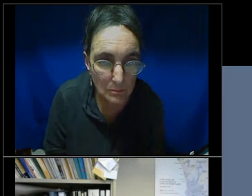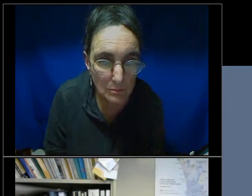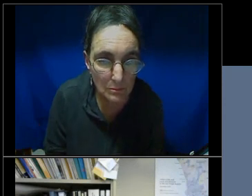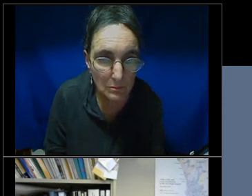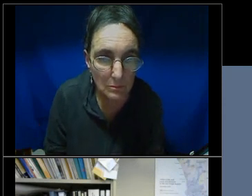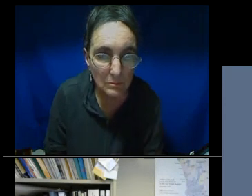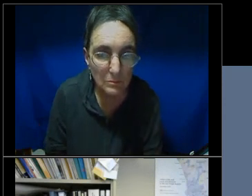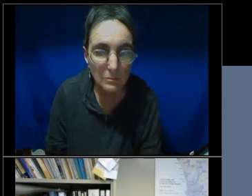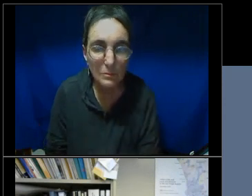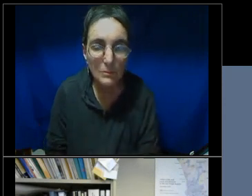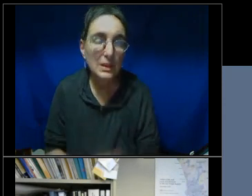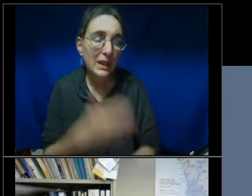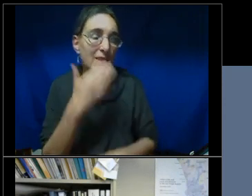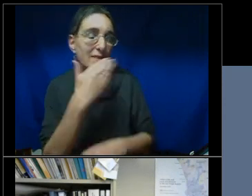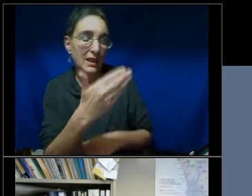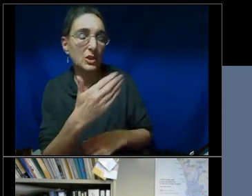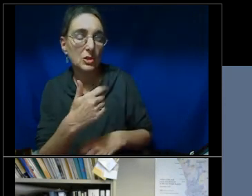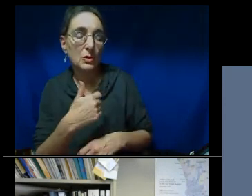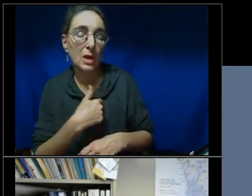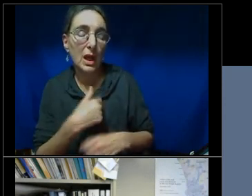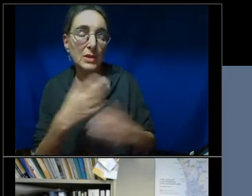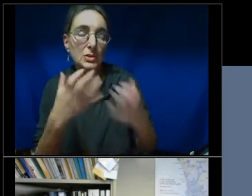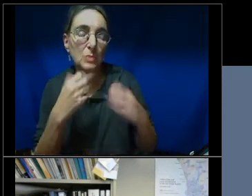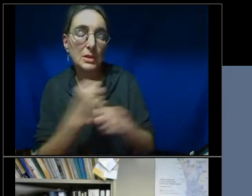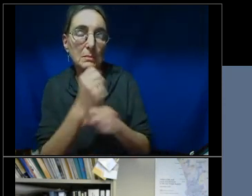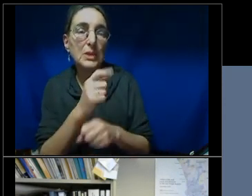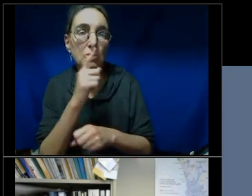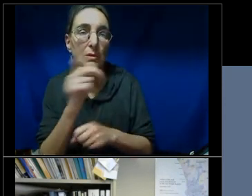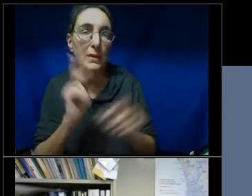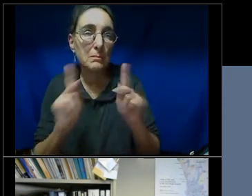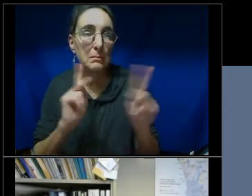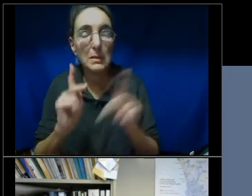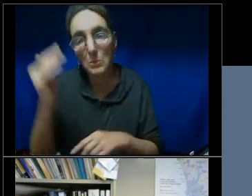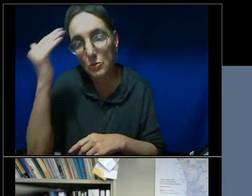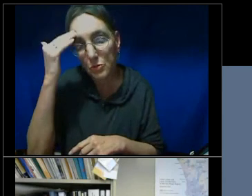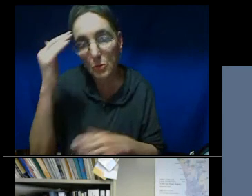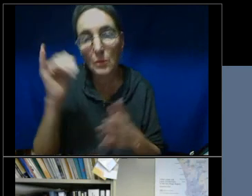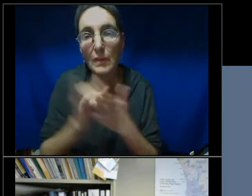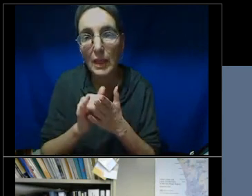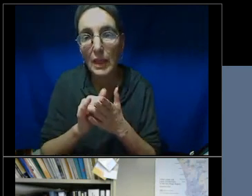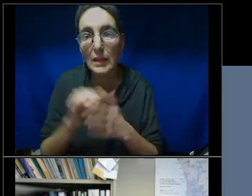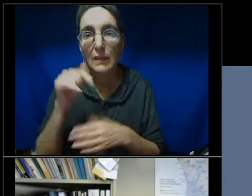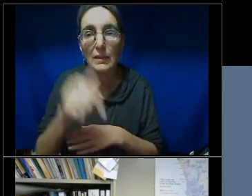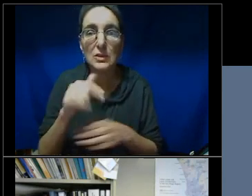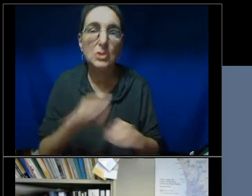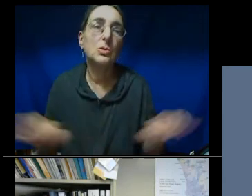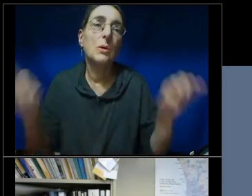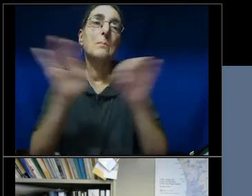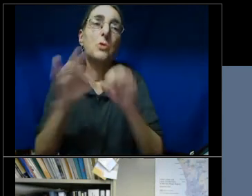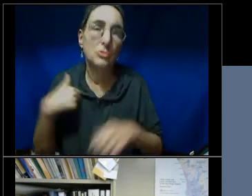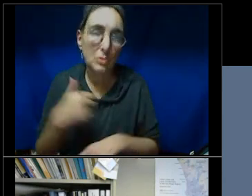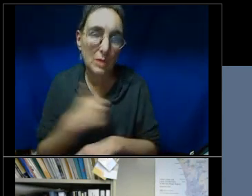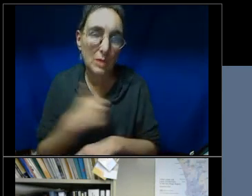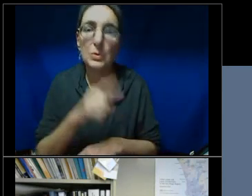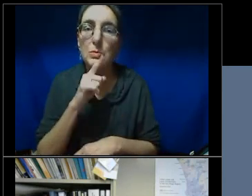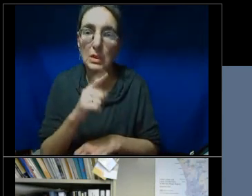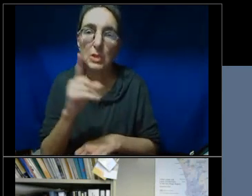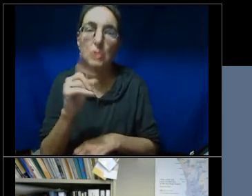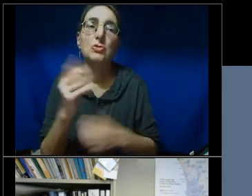Thank you, because I just wanted to make sure that people knew that this is so important to us and that we really do want to